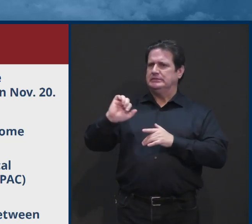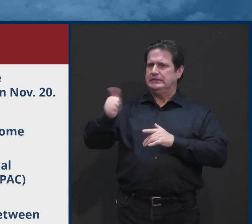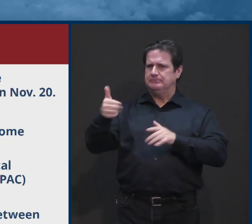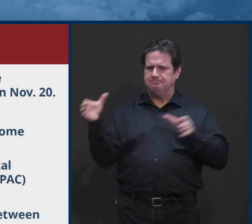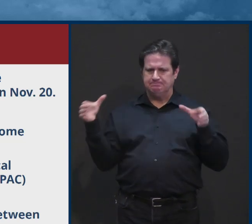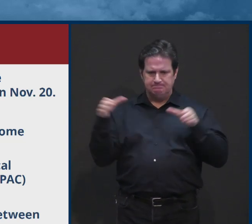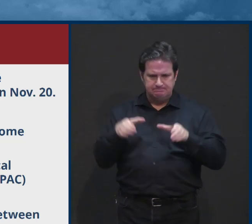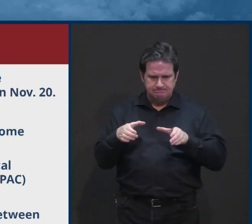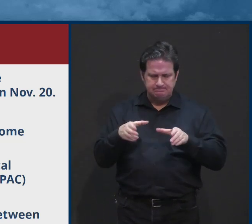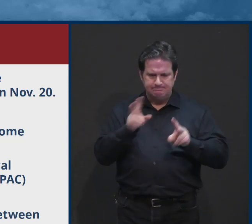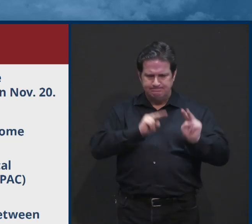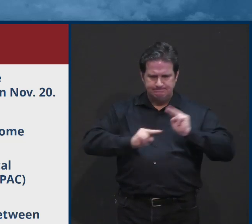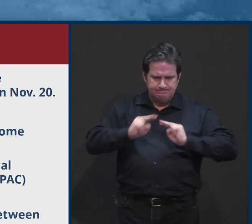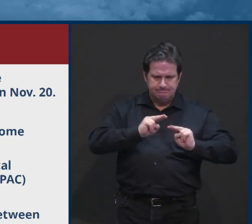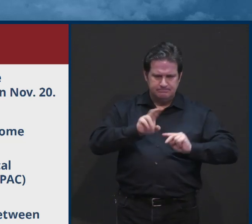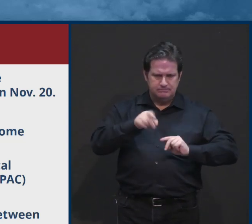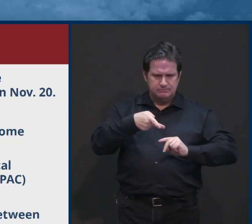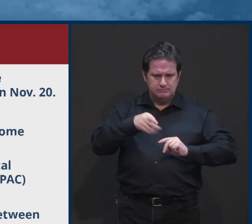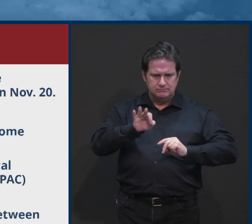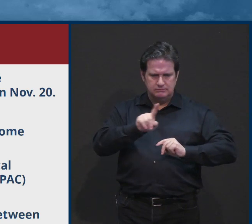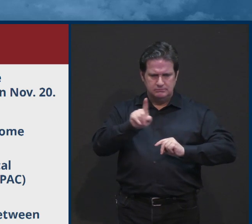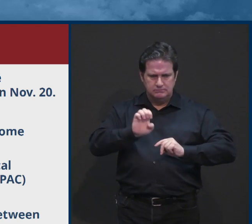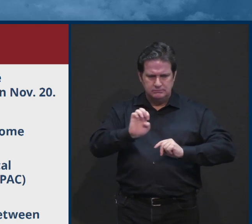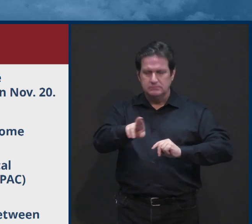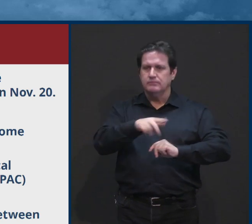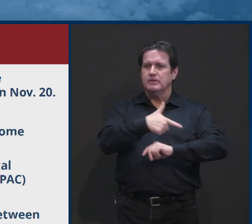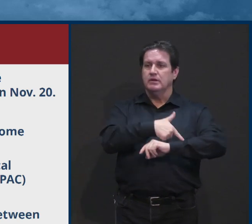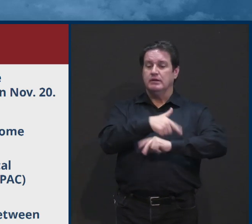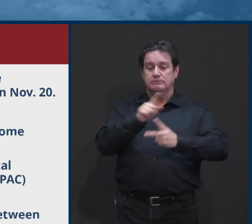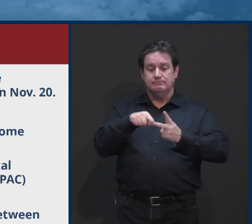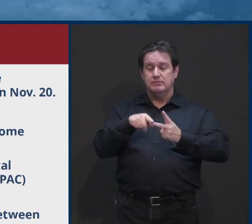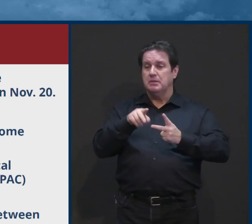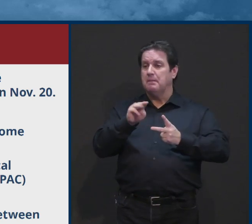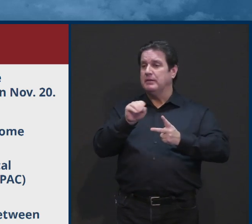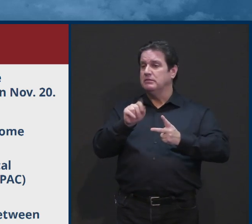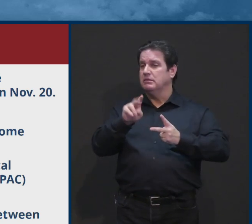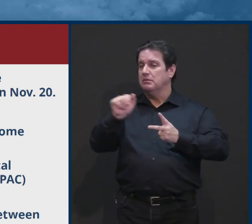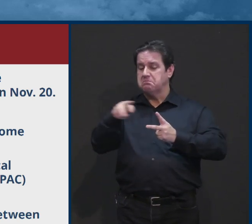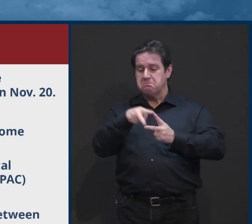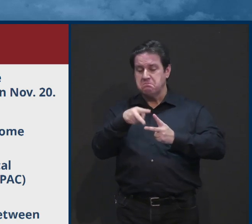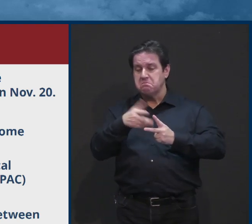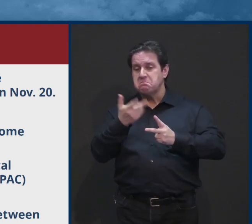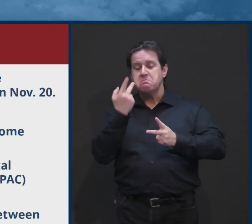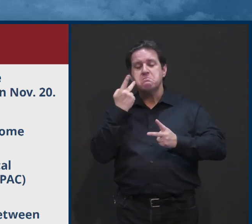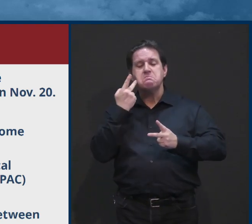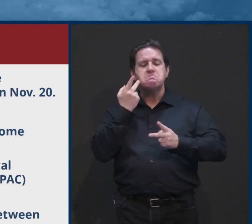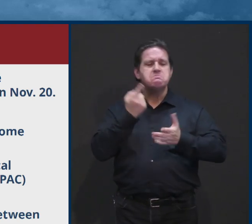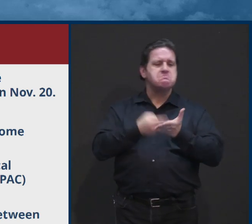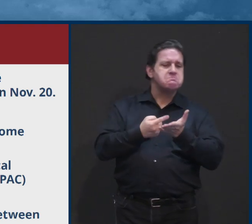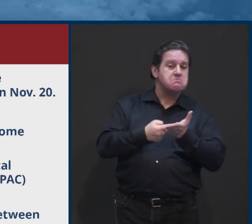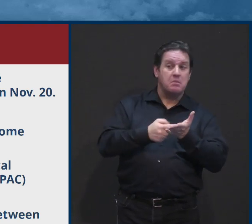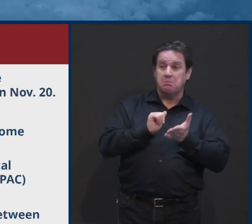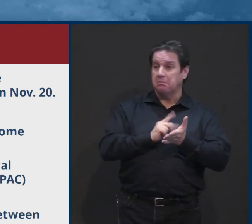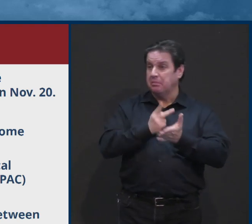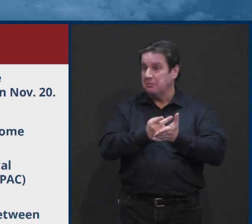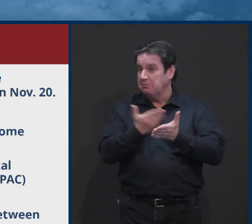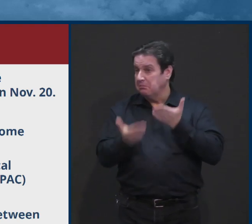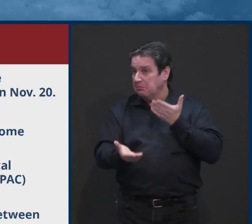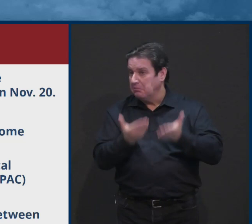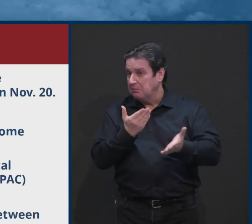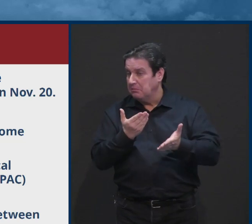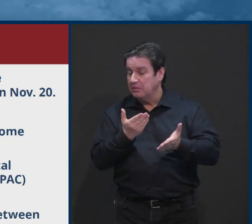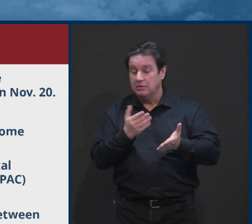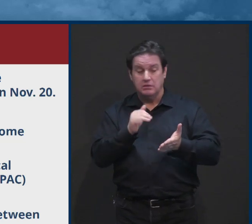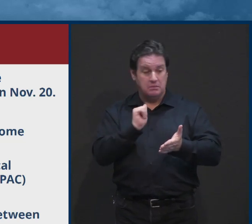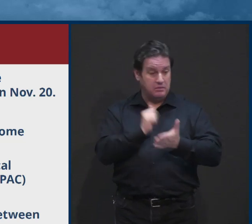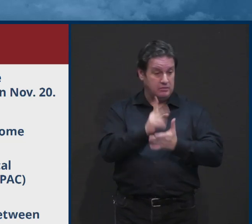and take a look at this Pfizer vaccine, possibly the Moderna vaccine as well. They may approve it that day, and it is possible